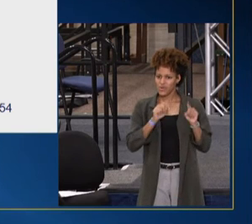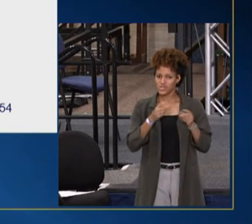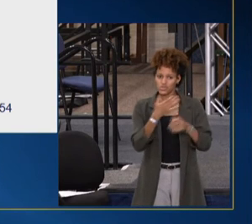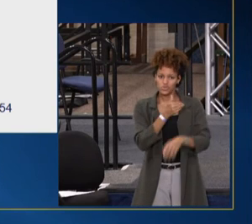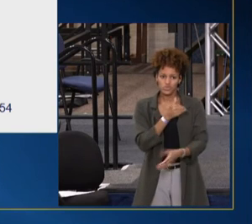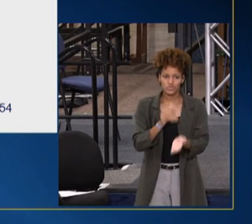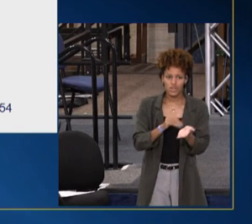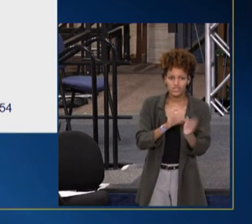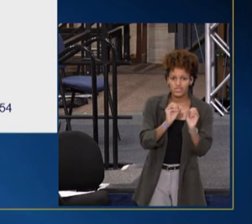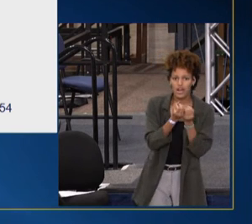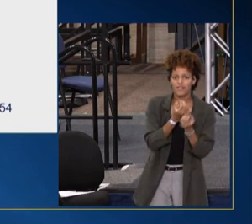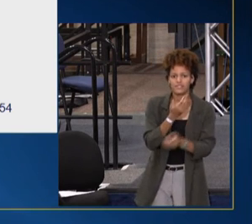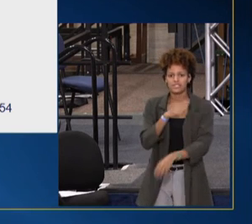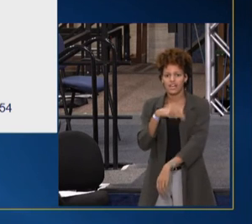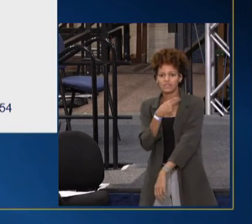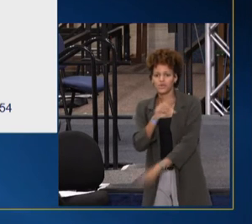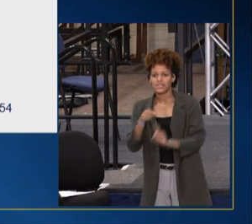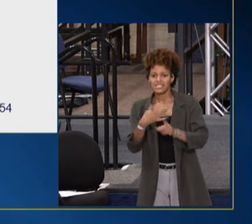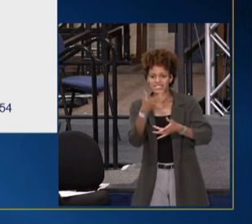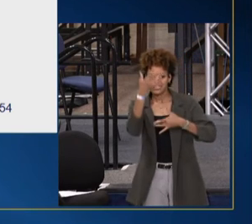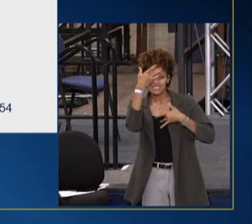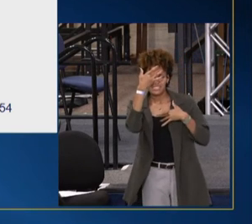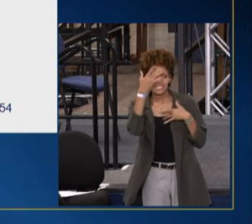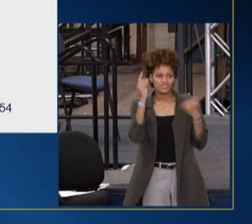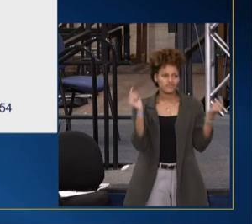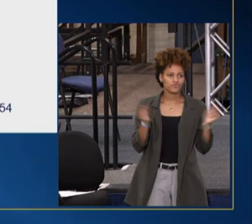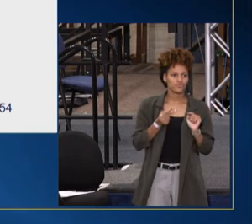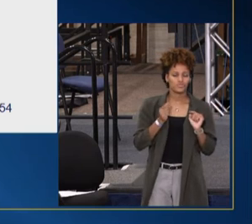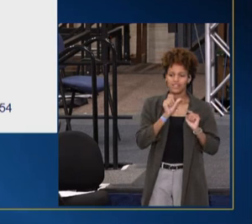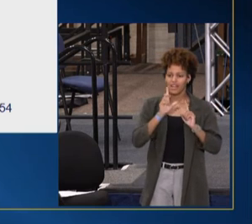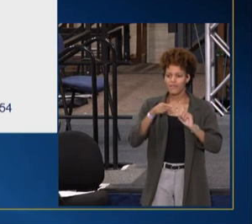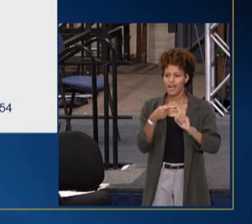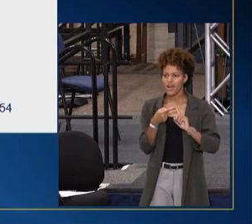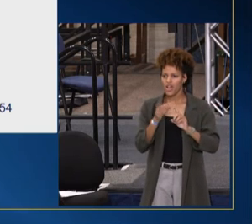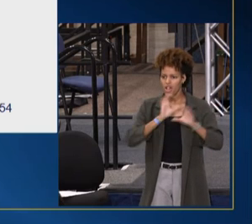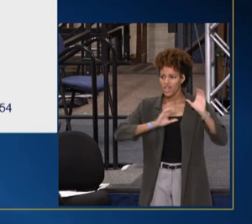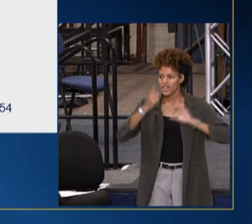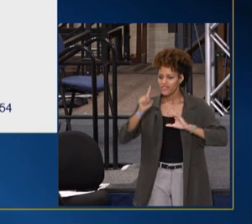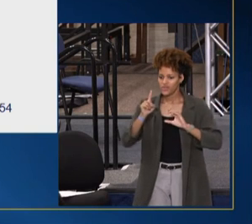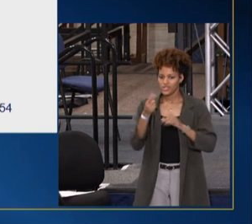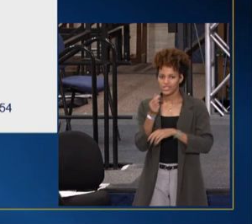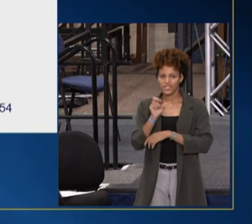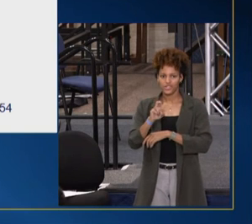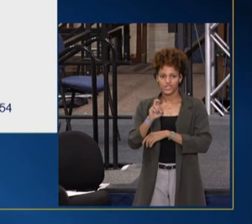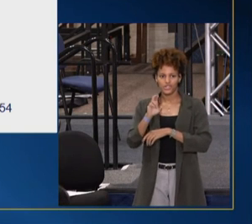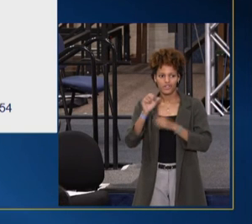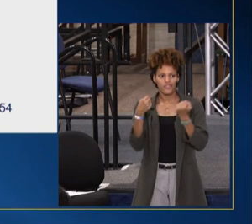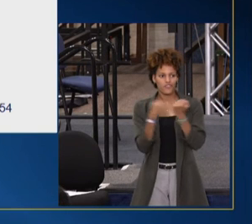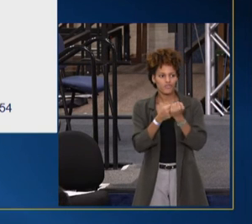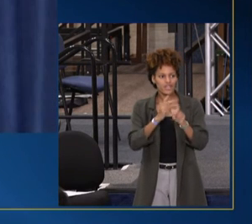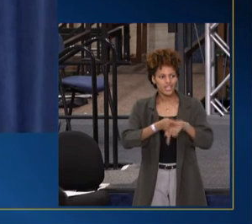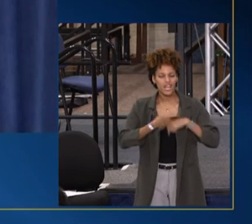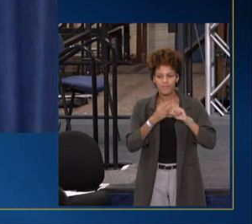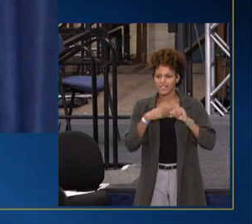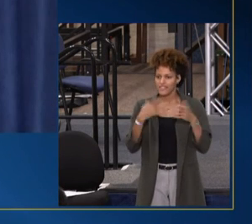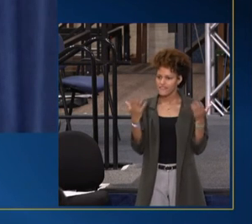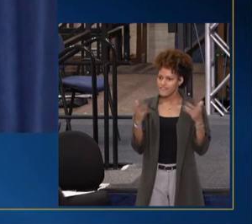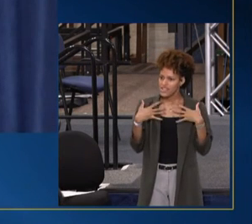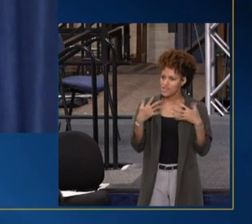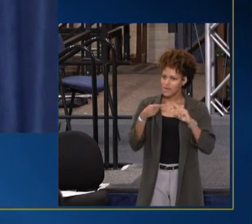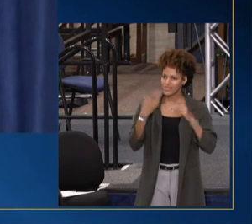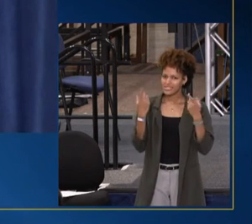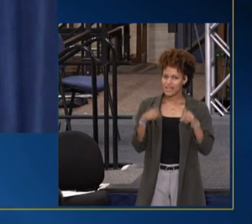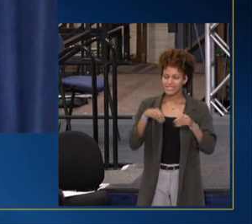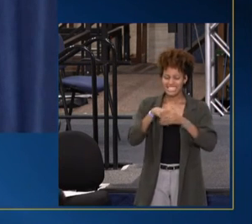hospital when they were sick or injured. Not even about seeking out gender-affirming care, but just because of their fear of what's going on in the